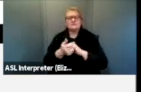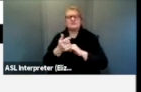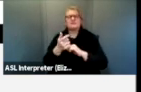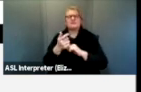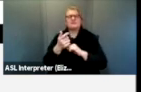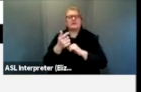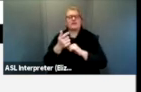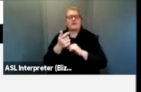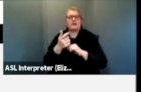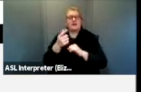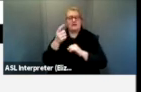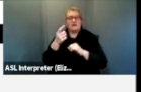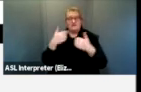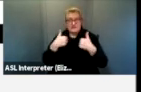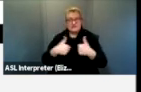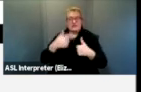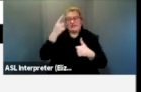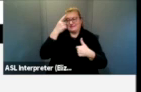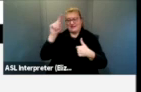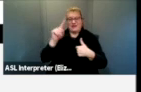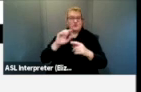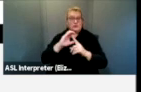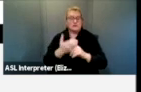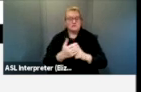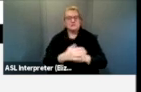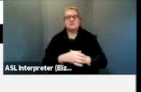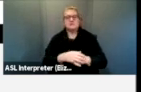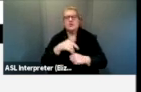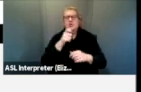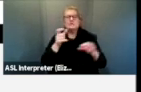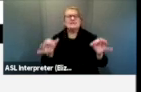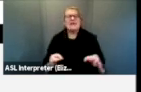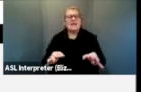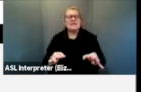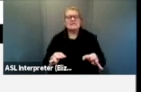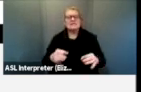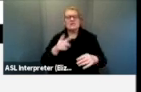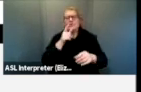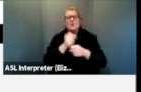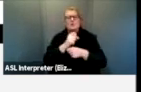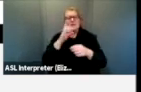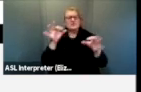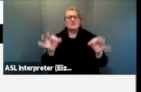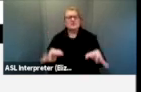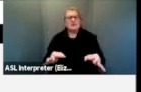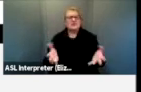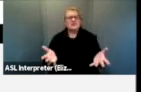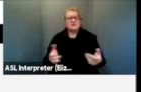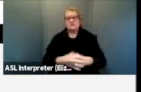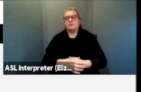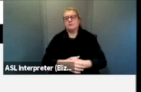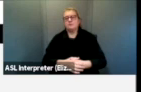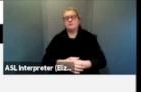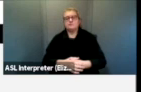intellectual conditions? And always, you know, who decided, right? Who made these determinations?